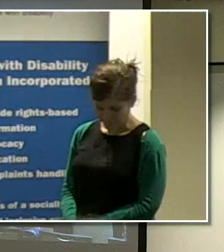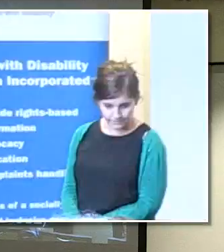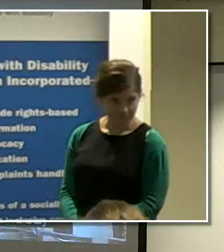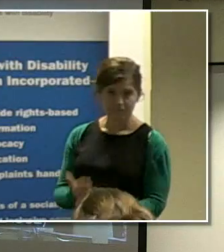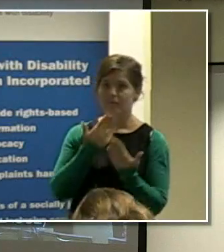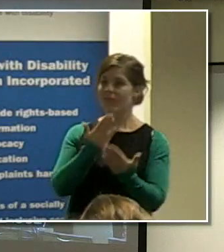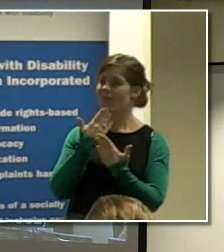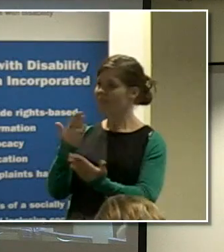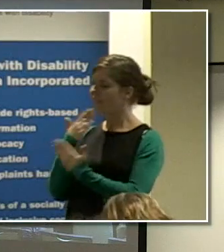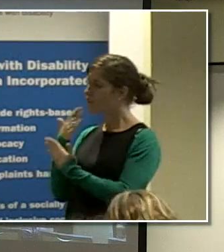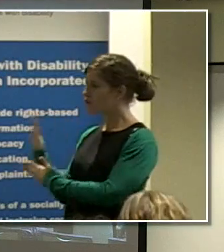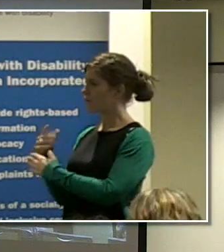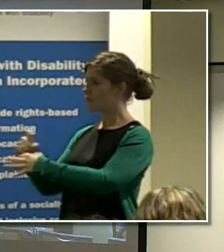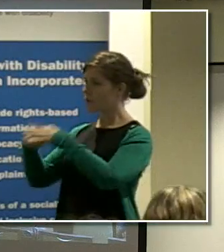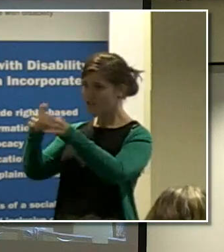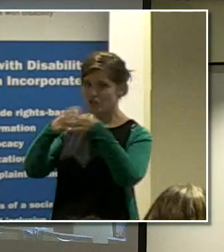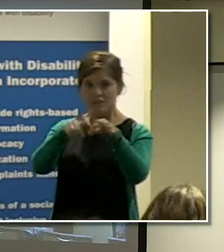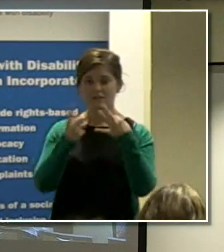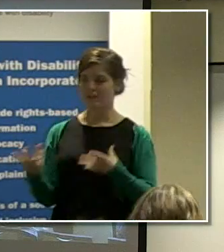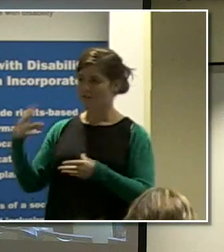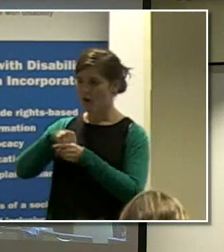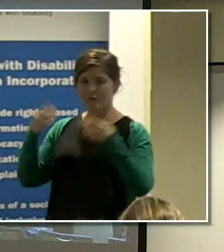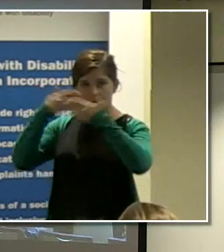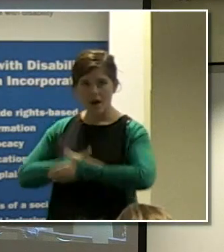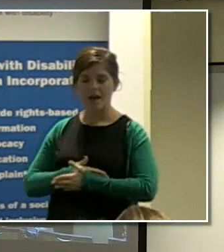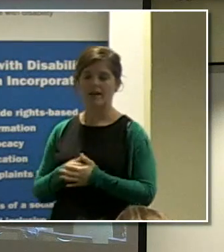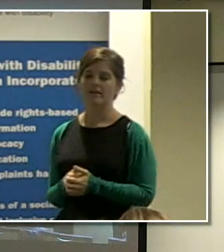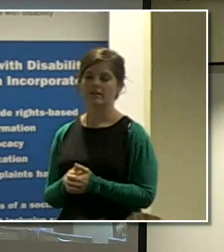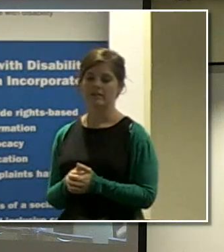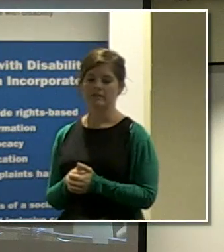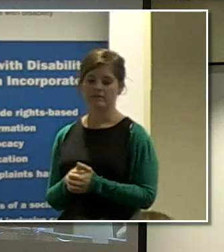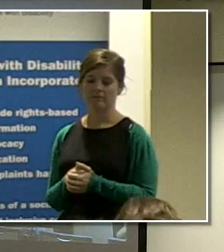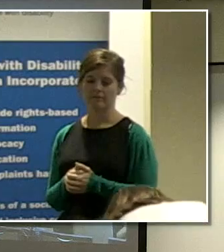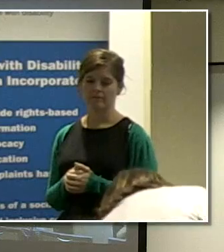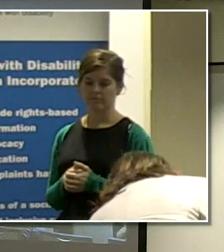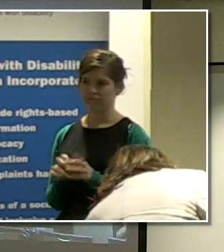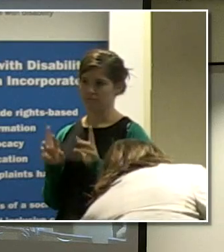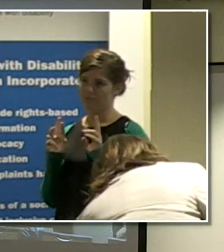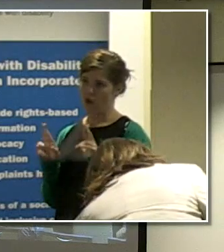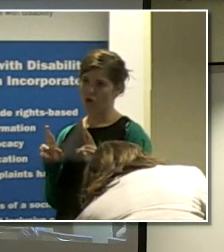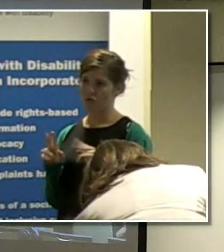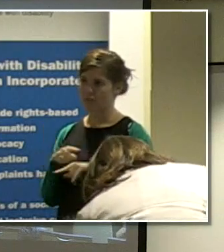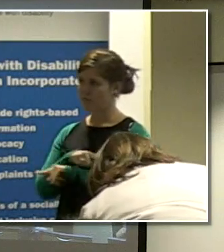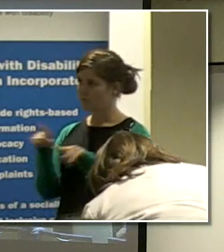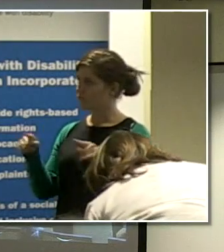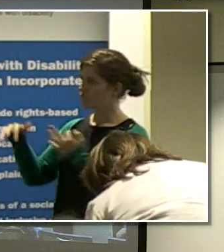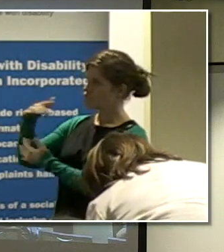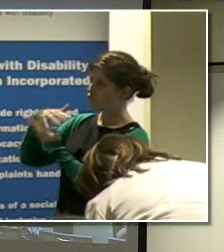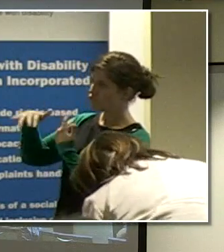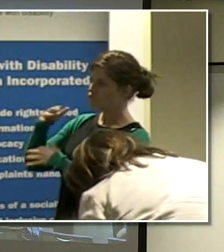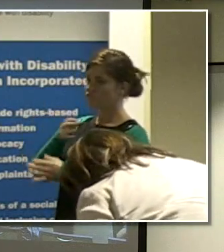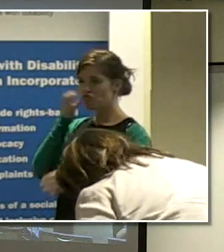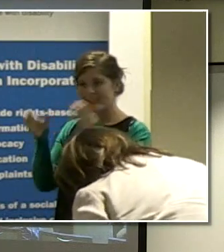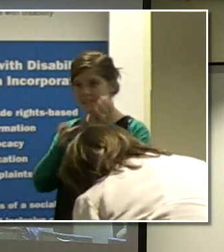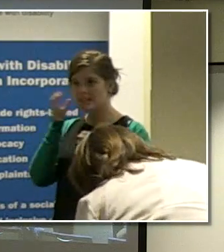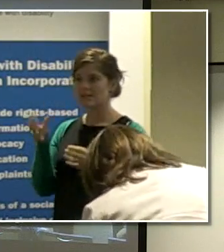Thanks to all of you for your questions and your participation in tonight's AGM. I hope that you will hang around for